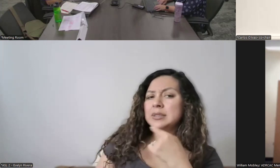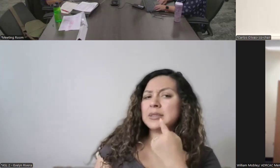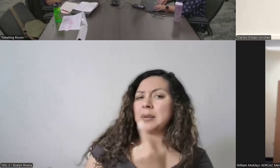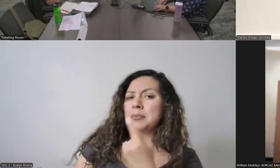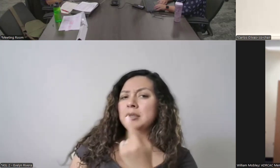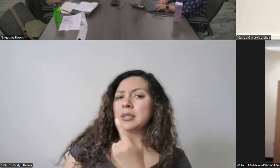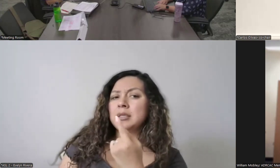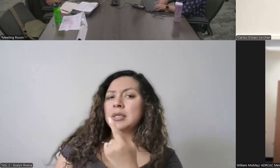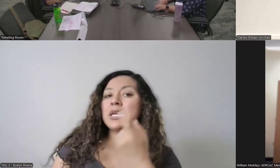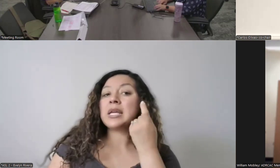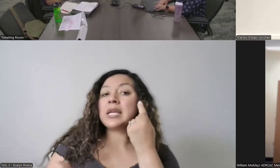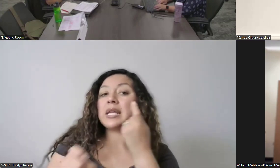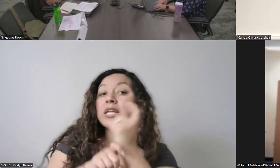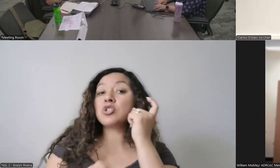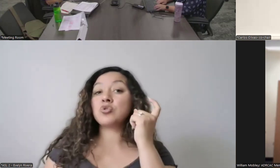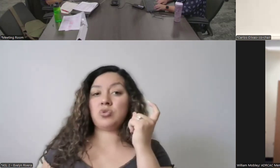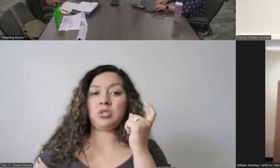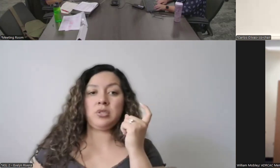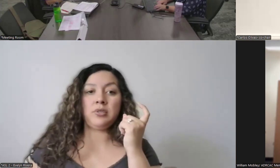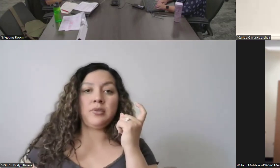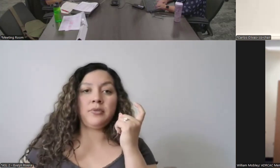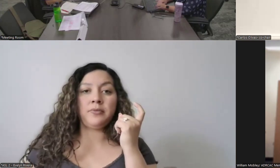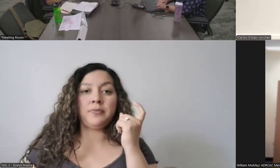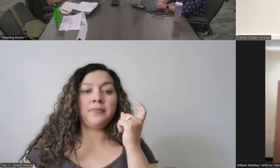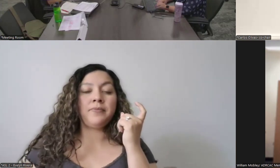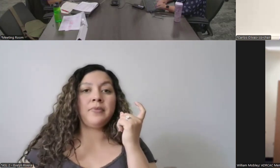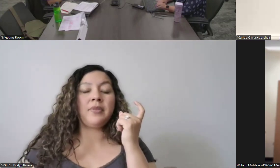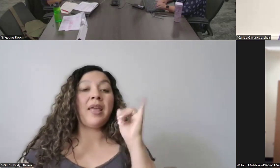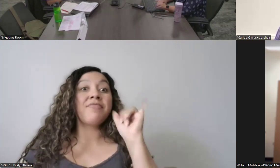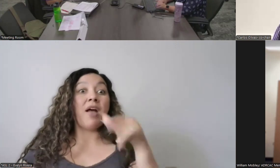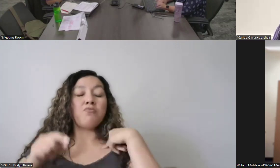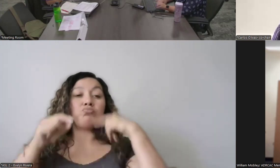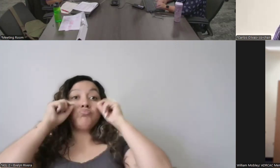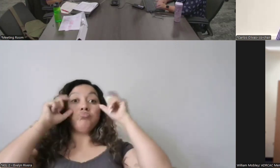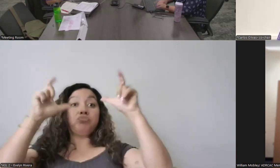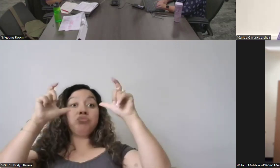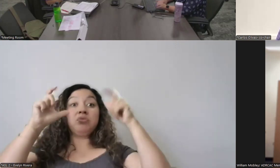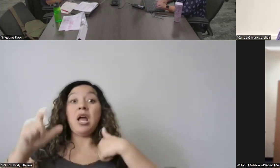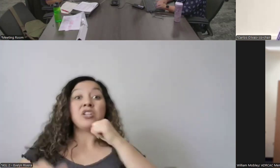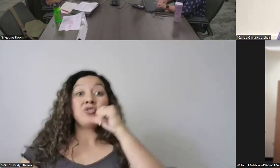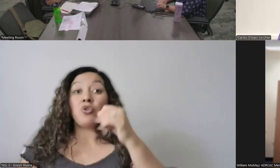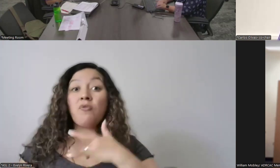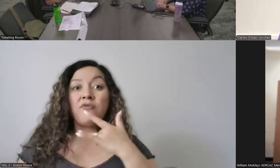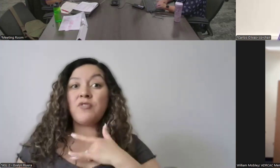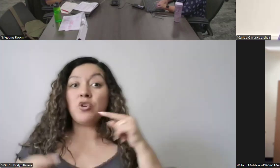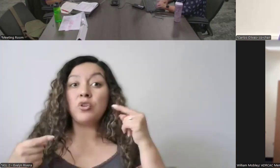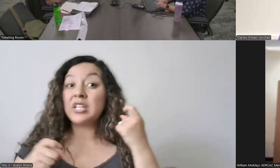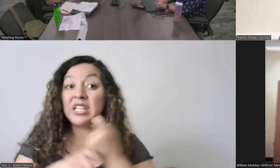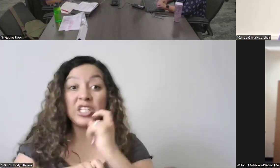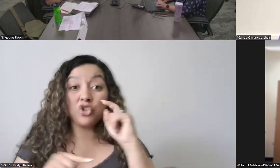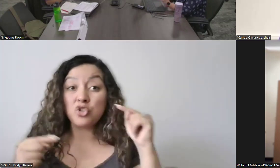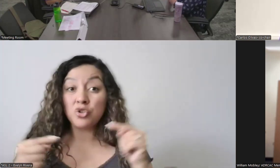injury. That just opened my eyes. I don't feel injured. That